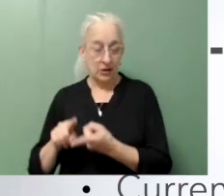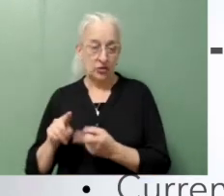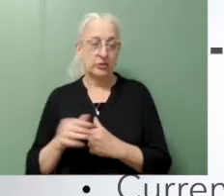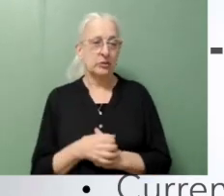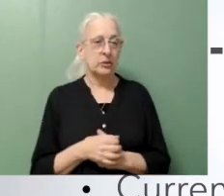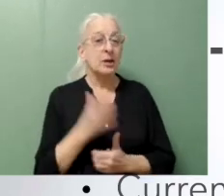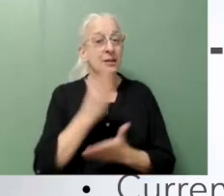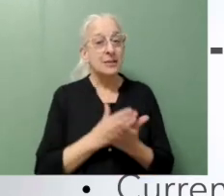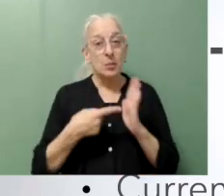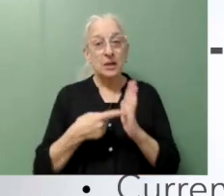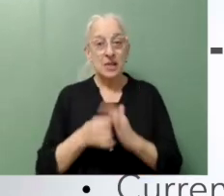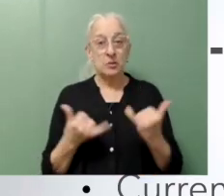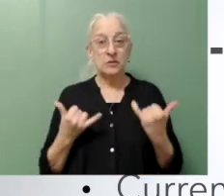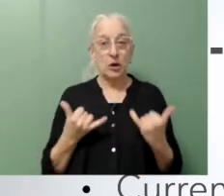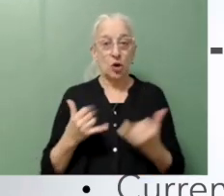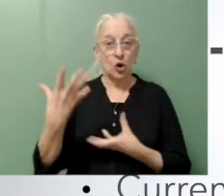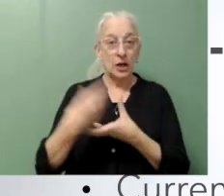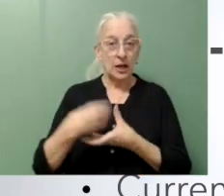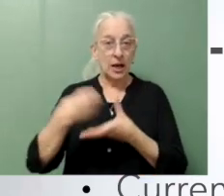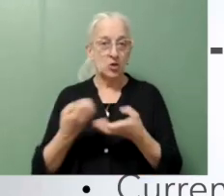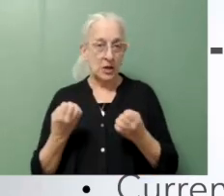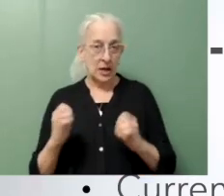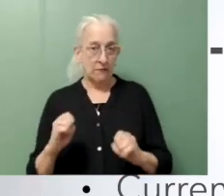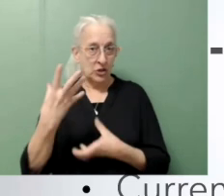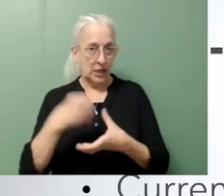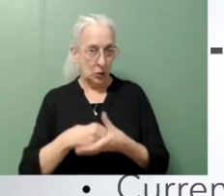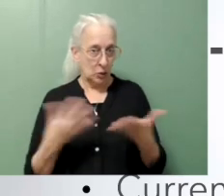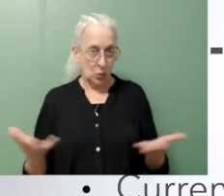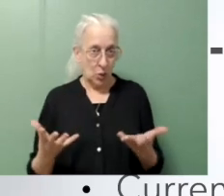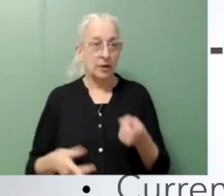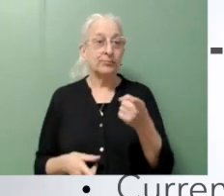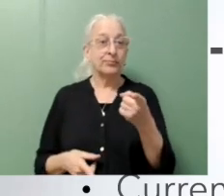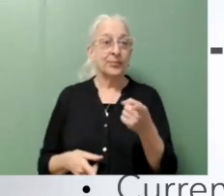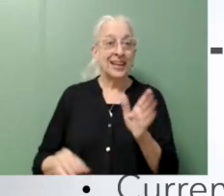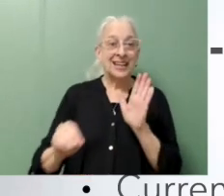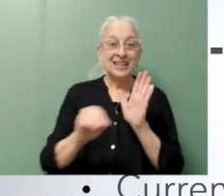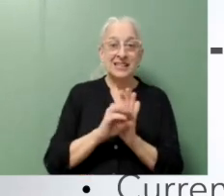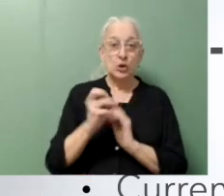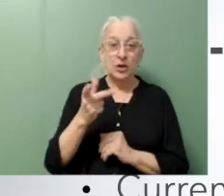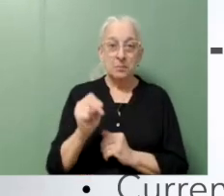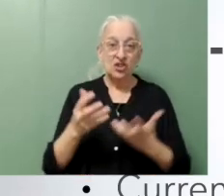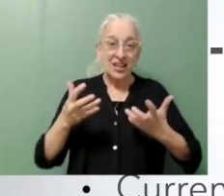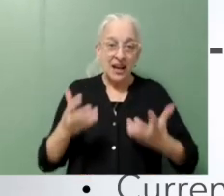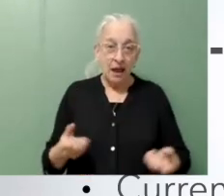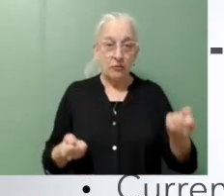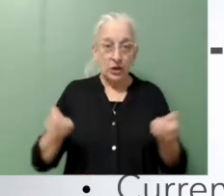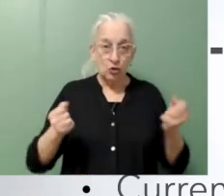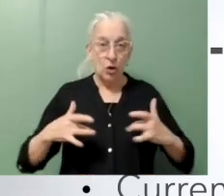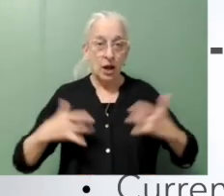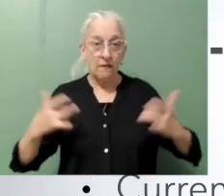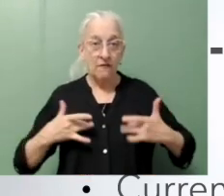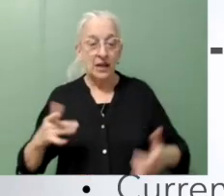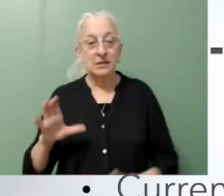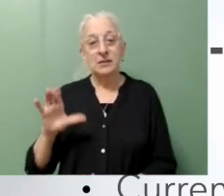of current engagement efforts include the following: zero-emission heavy-duty truck events. CARB supports